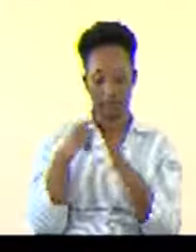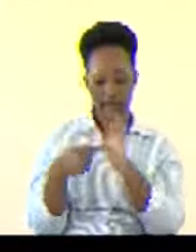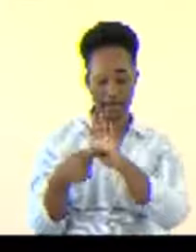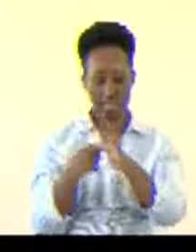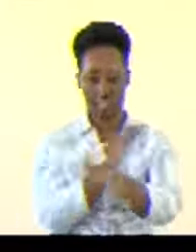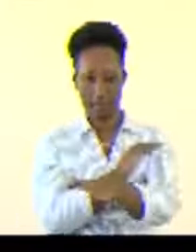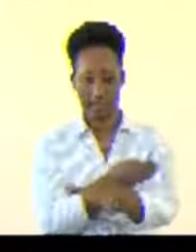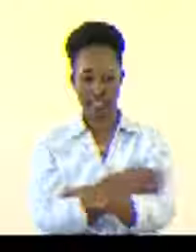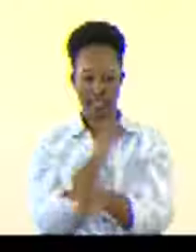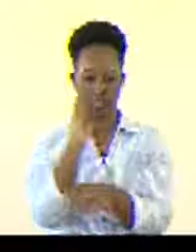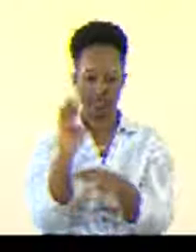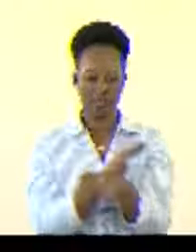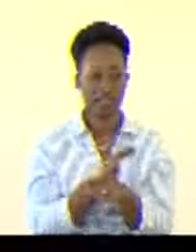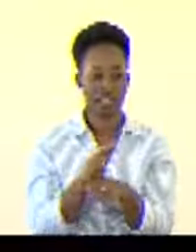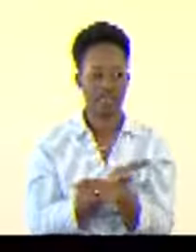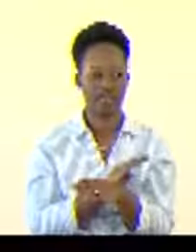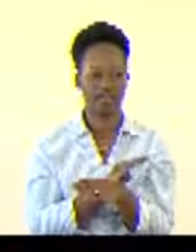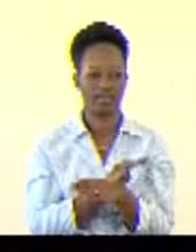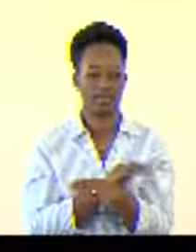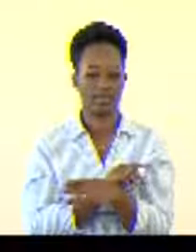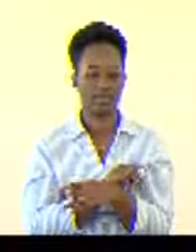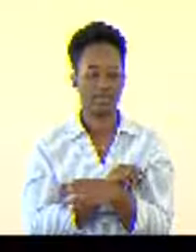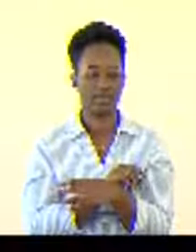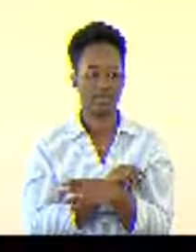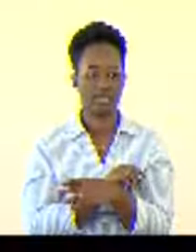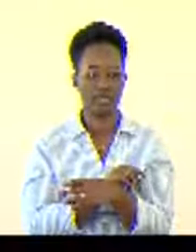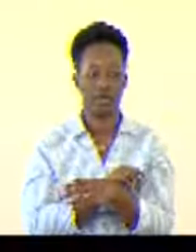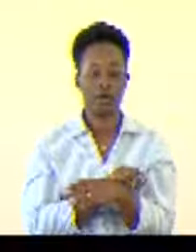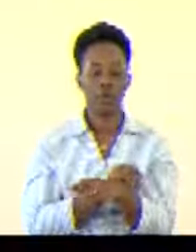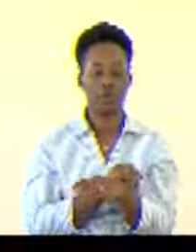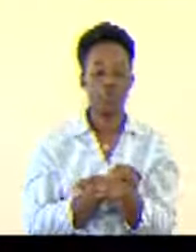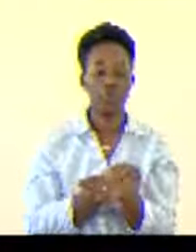show the ability of the business to